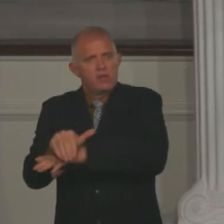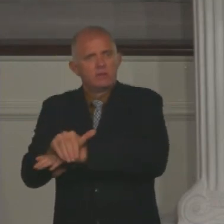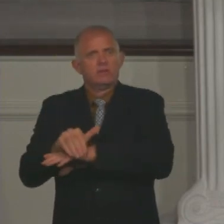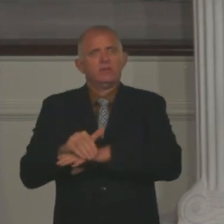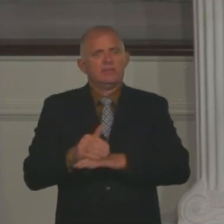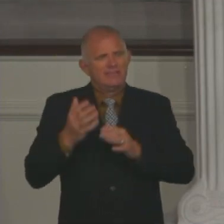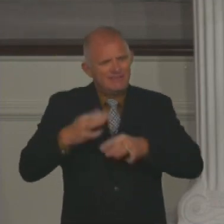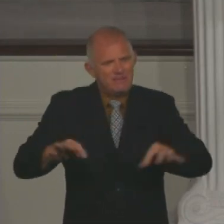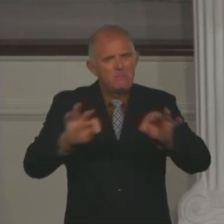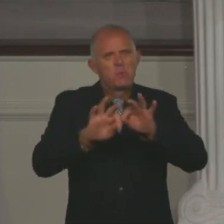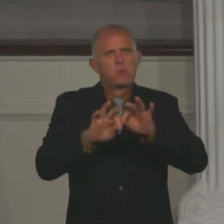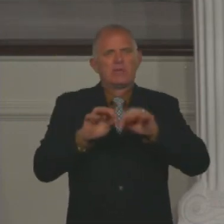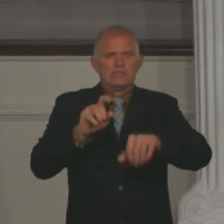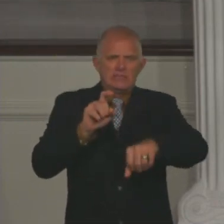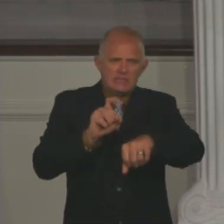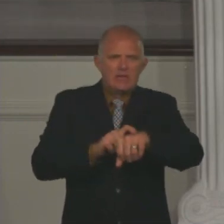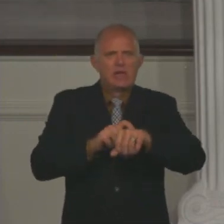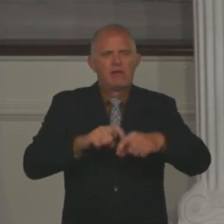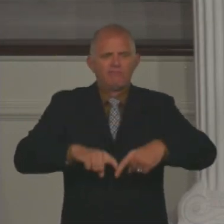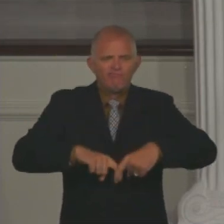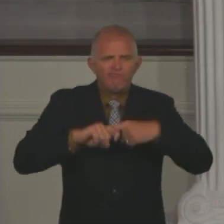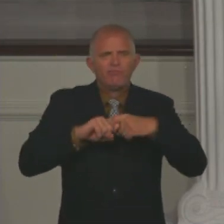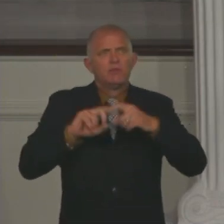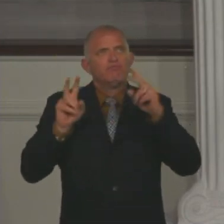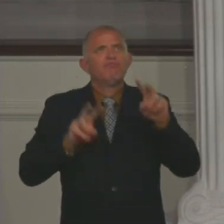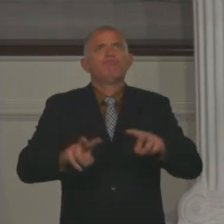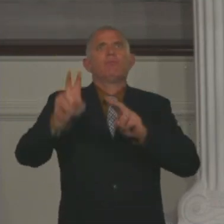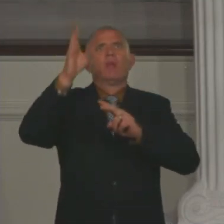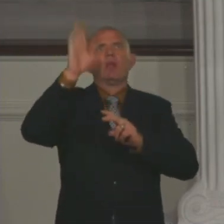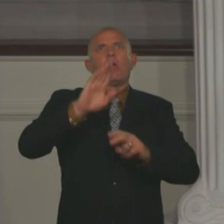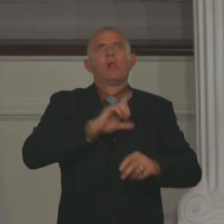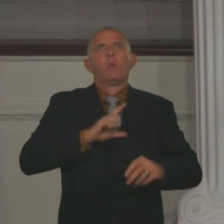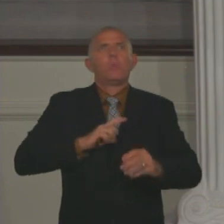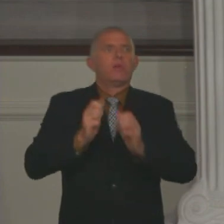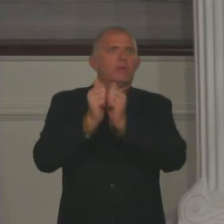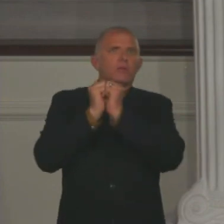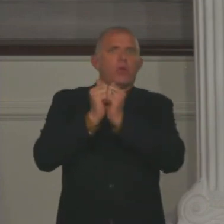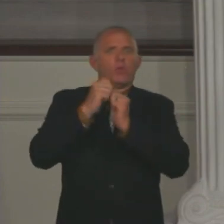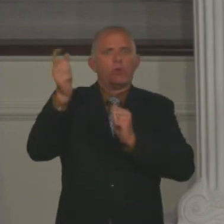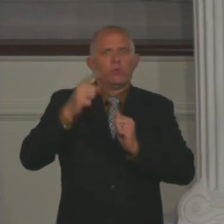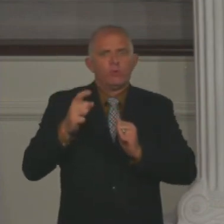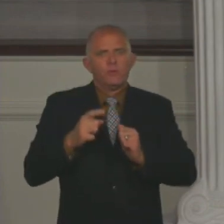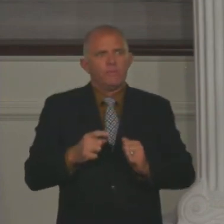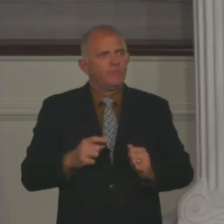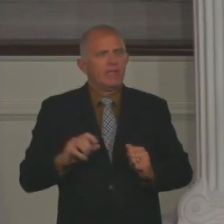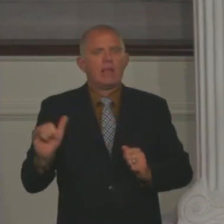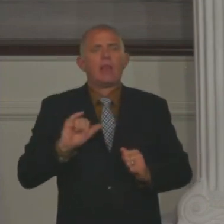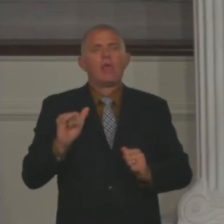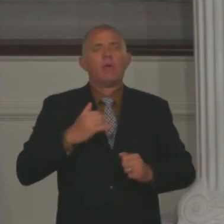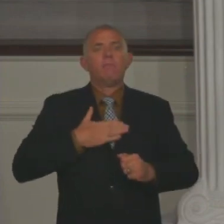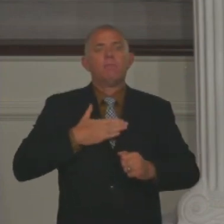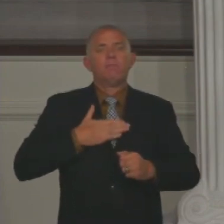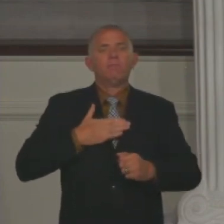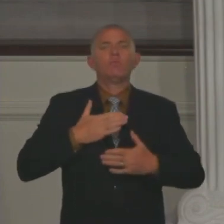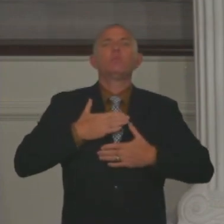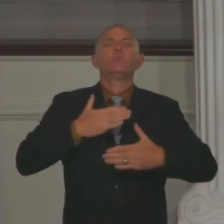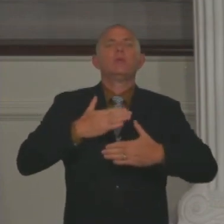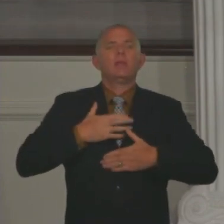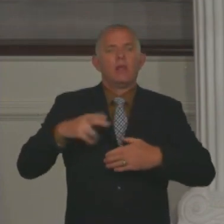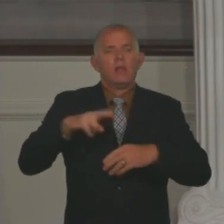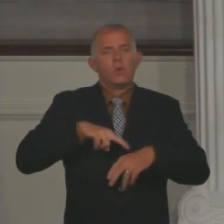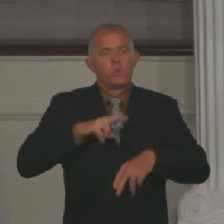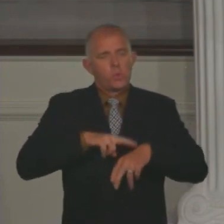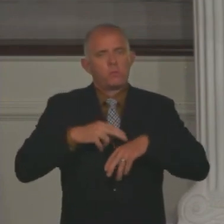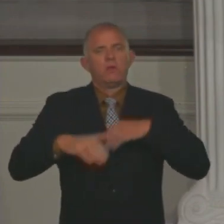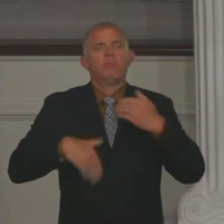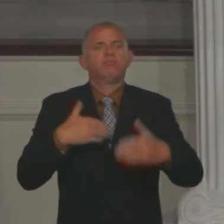to have a time where we sincerely look to the Lord together. That ought to be as natural as breathing for a Christian to pray. And then a